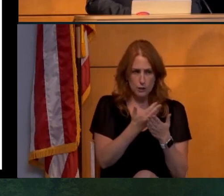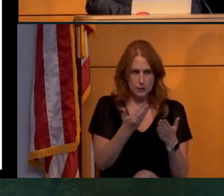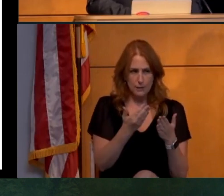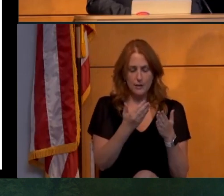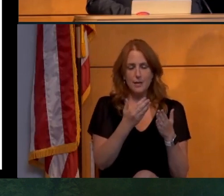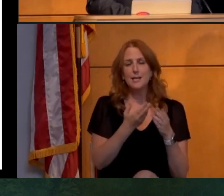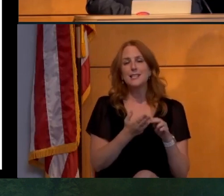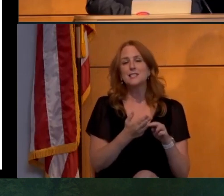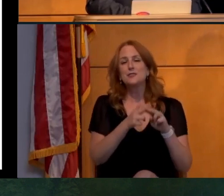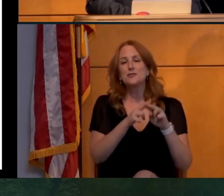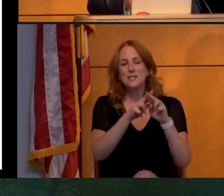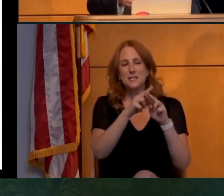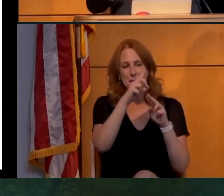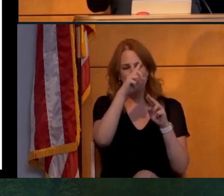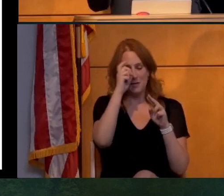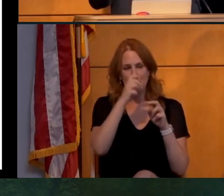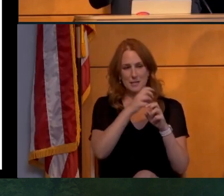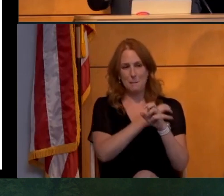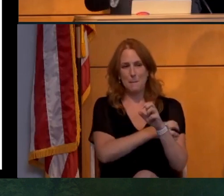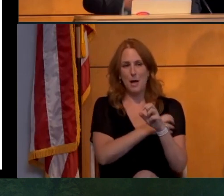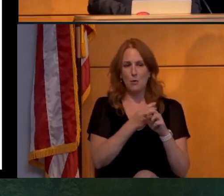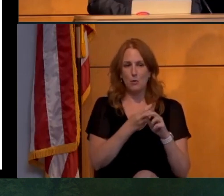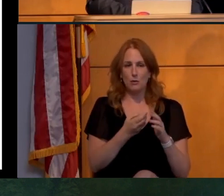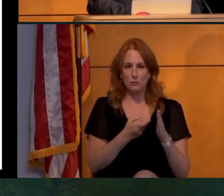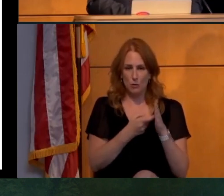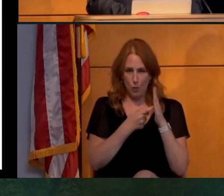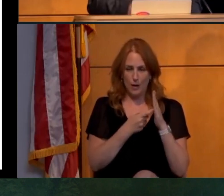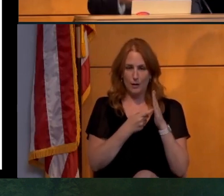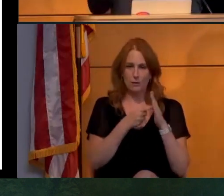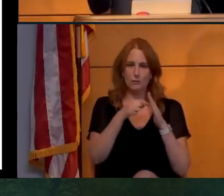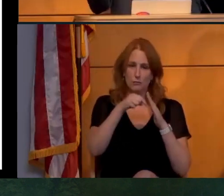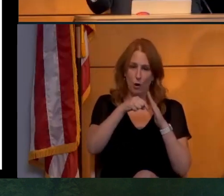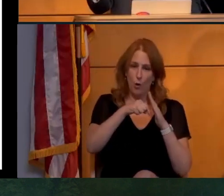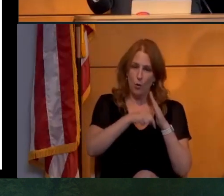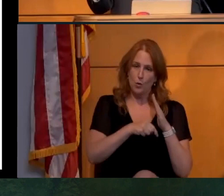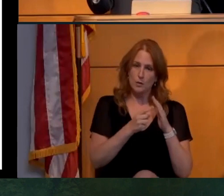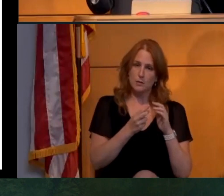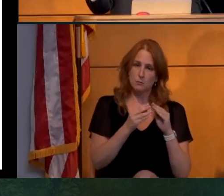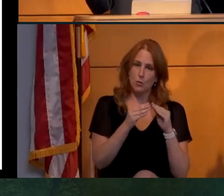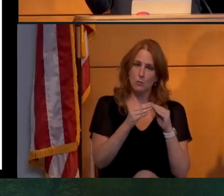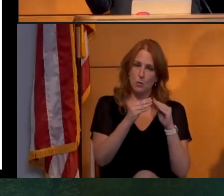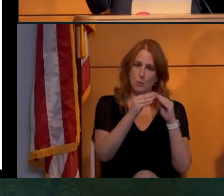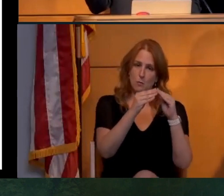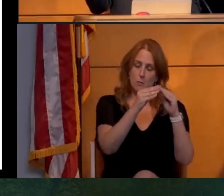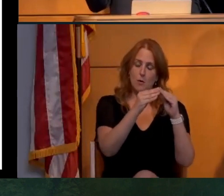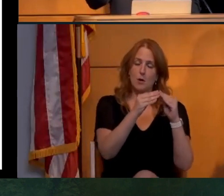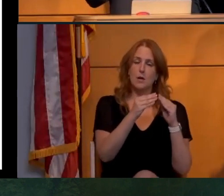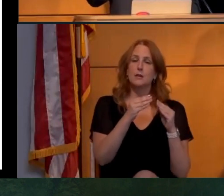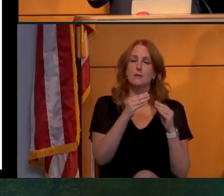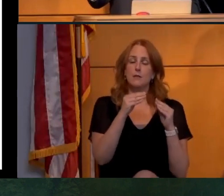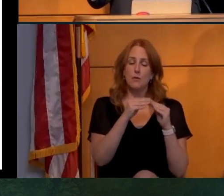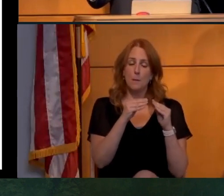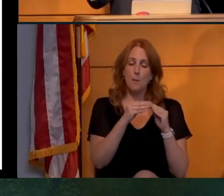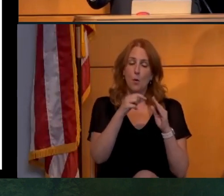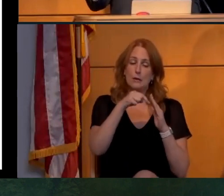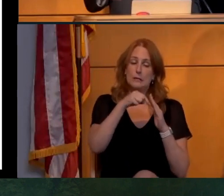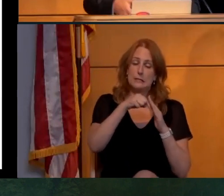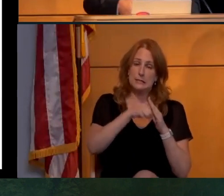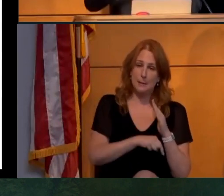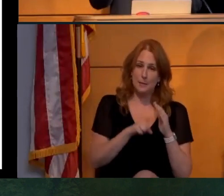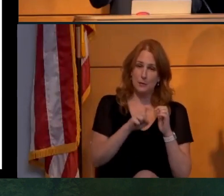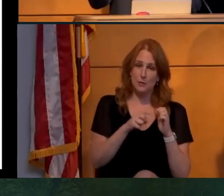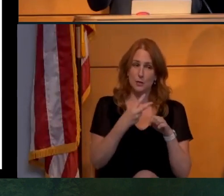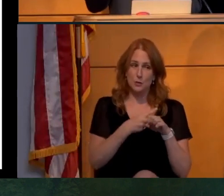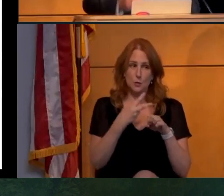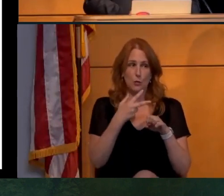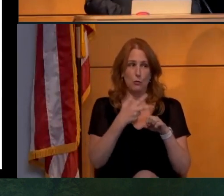the surface is higher and higher and higher. So at the 1 meter depth, you need twice or 3 times as much power to move